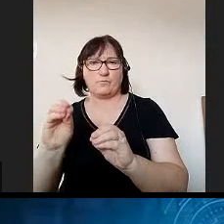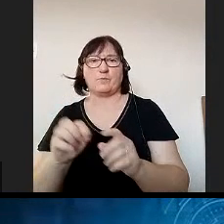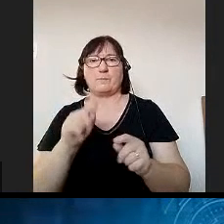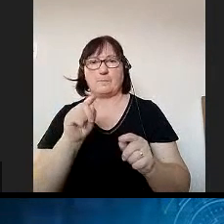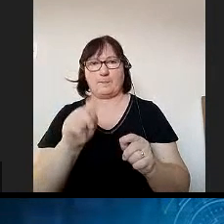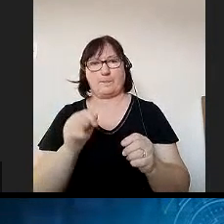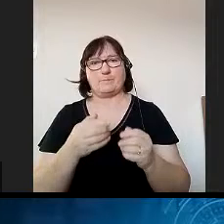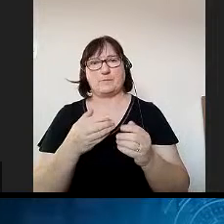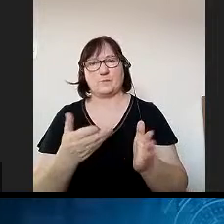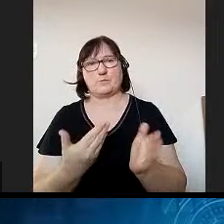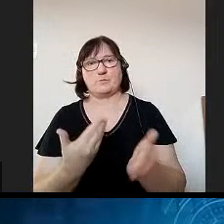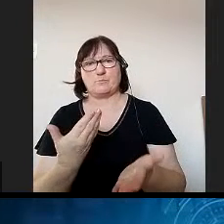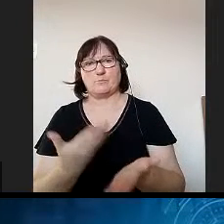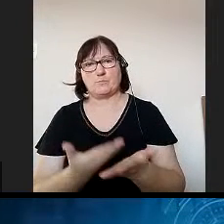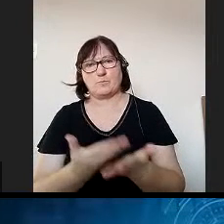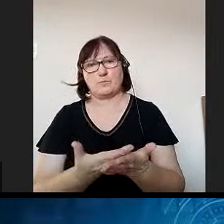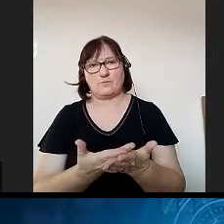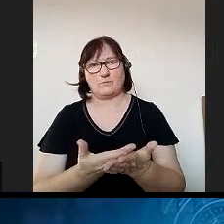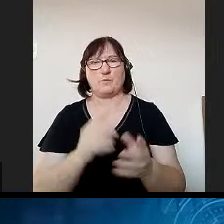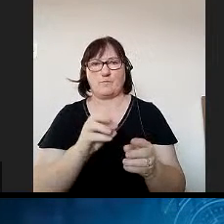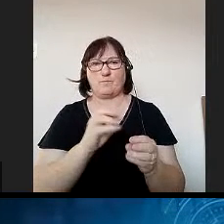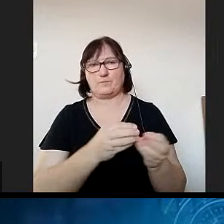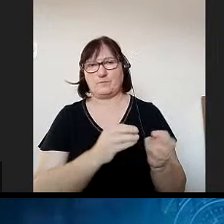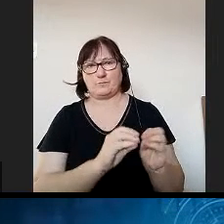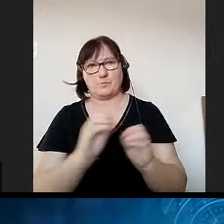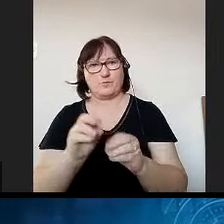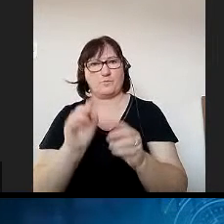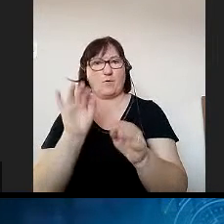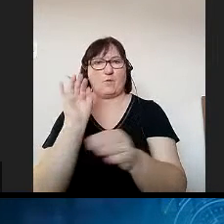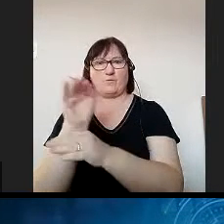be furnished. Then we also have